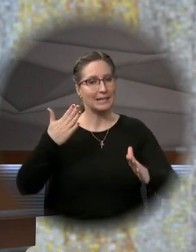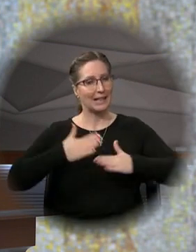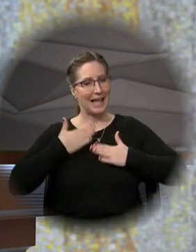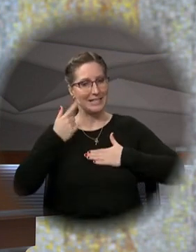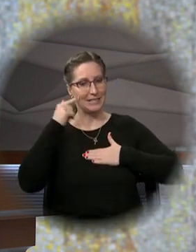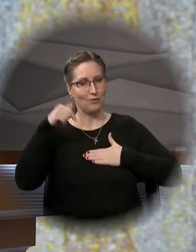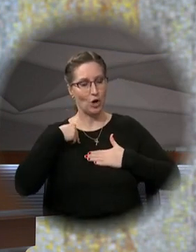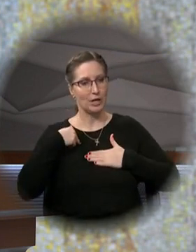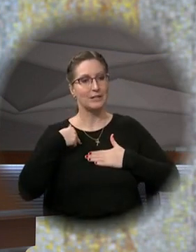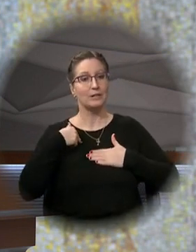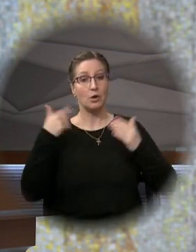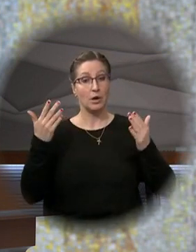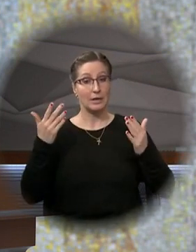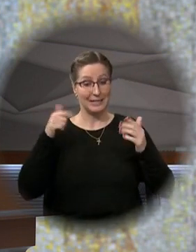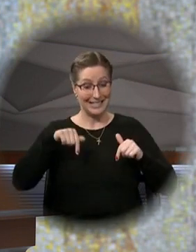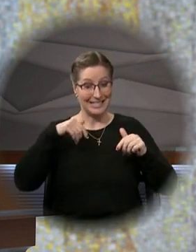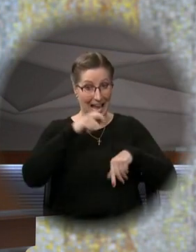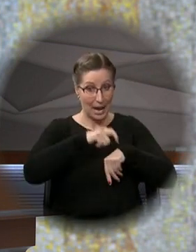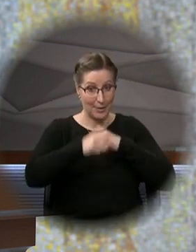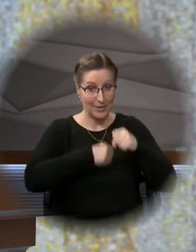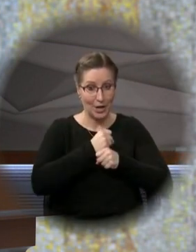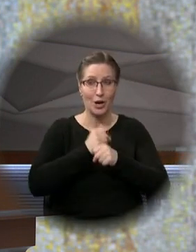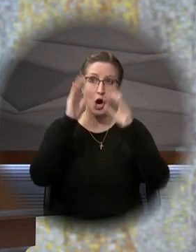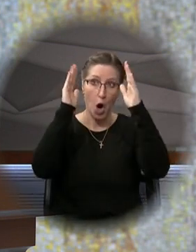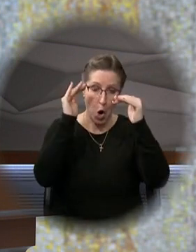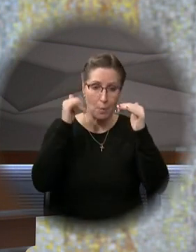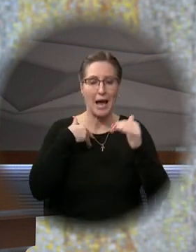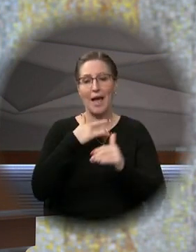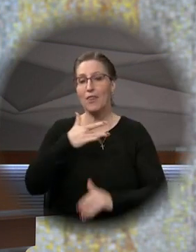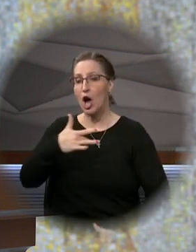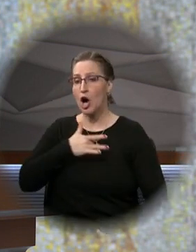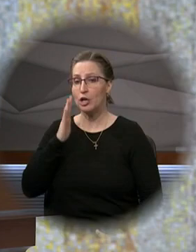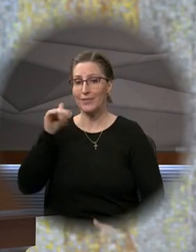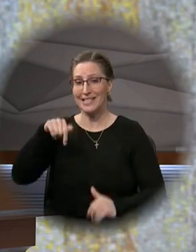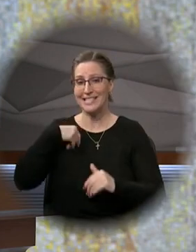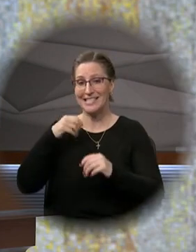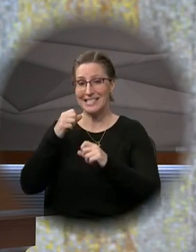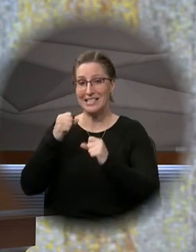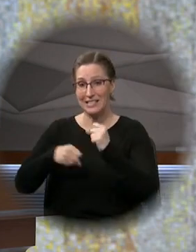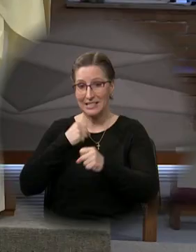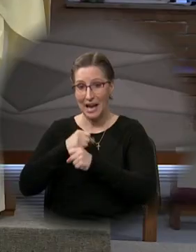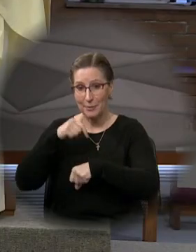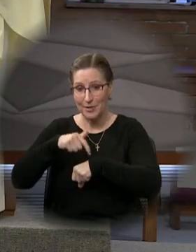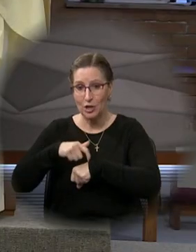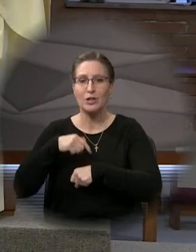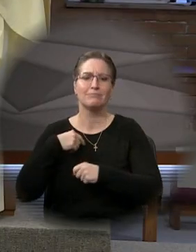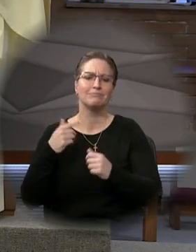season, which is hope, and the heart of the season, which is love.